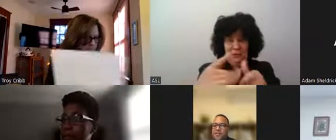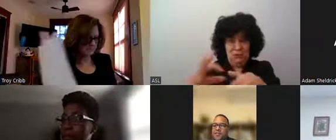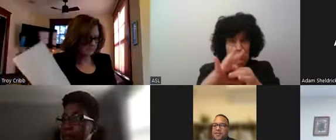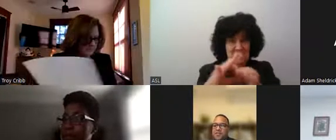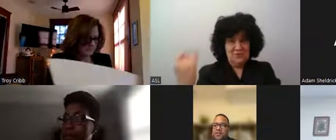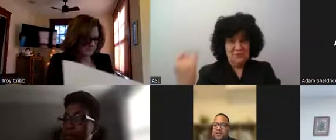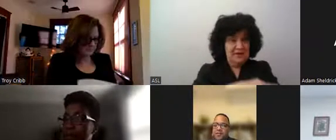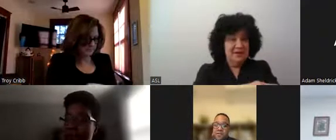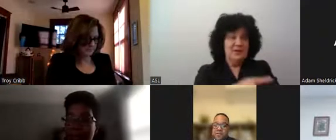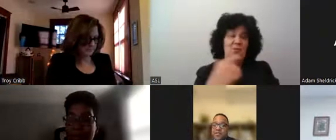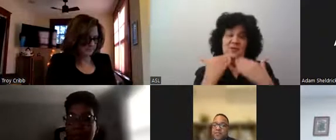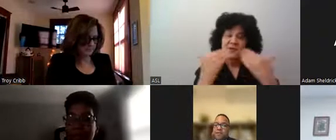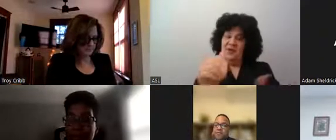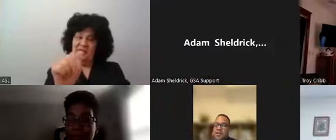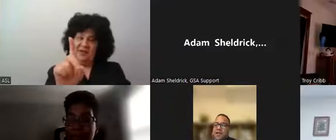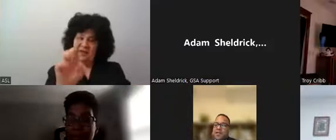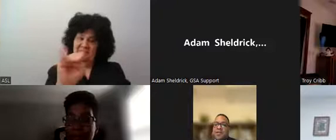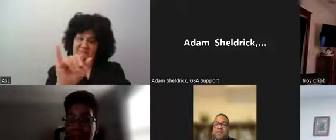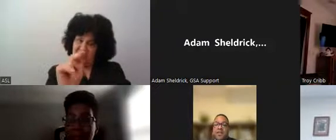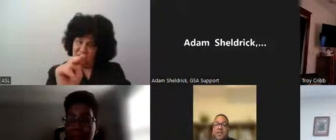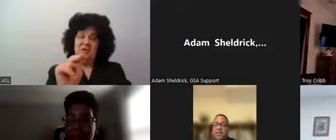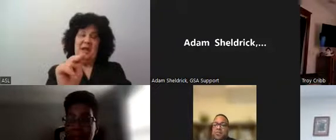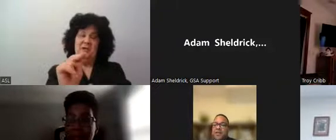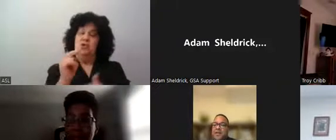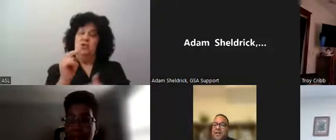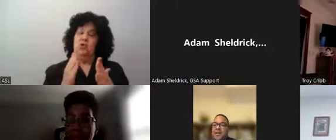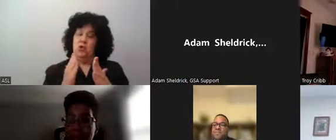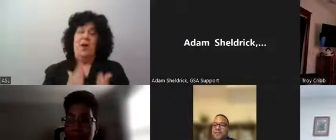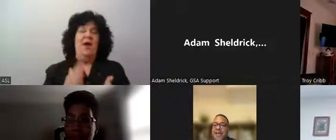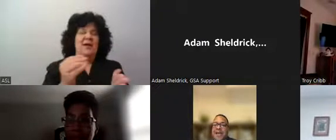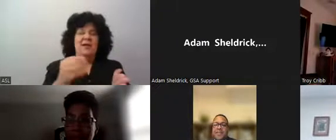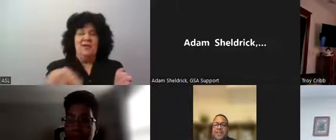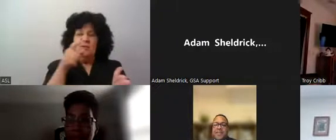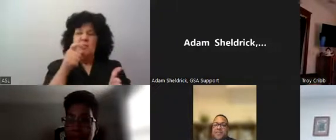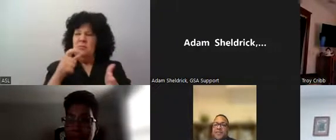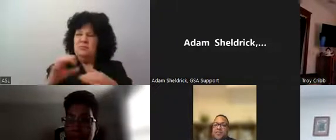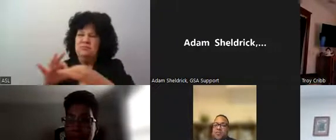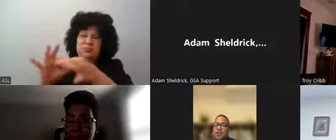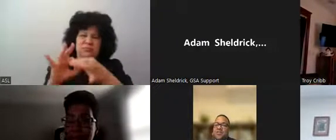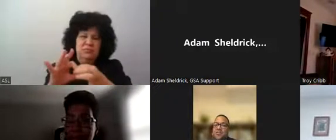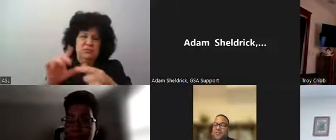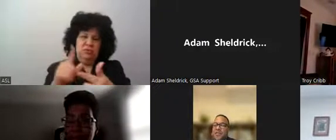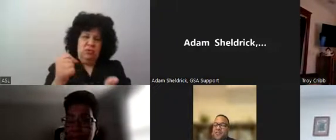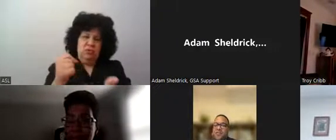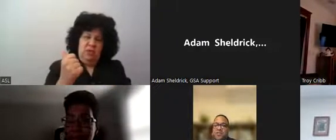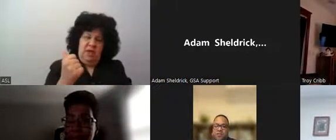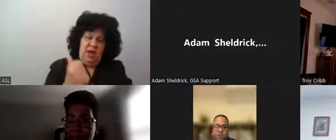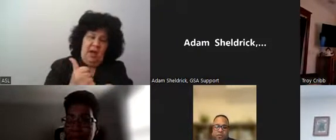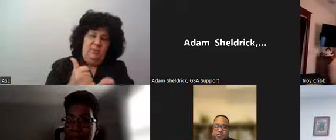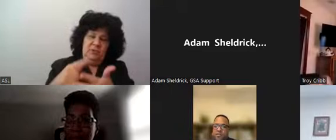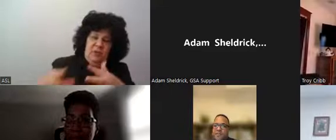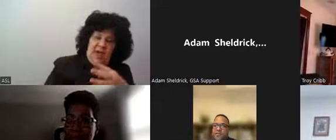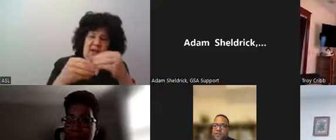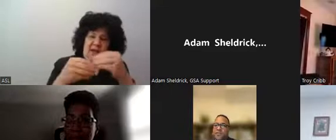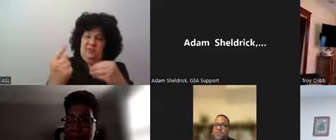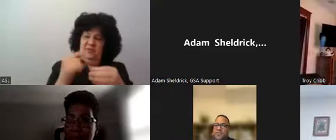to thank the administrator and all those who have actually come together to really add to something that's very historic. So thank you very much. Of course,